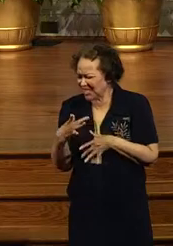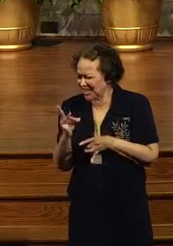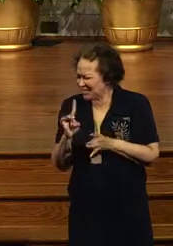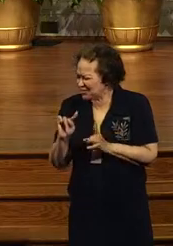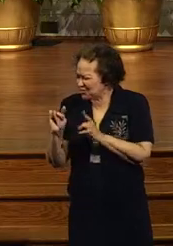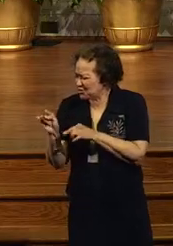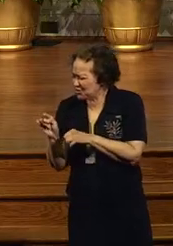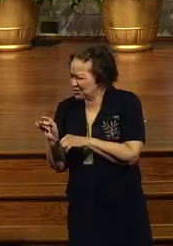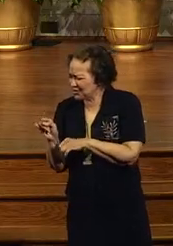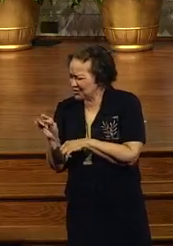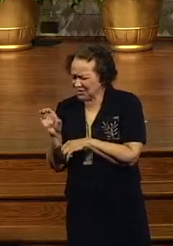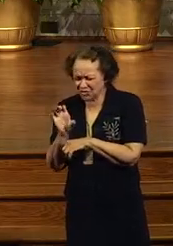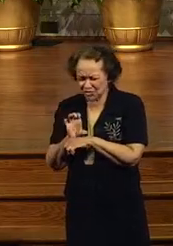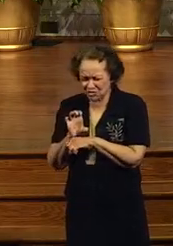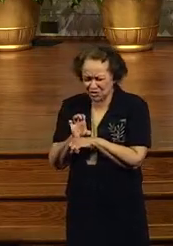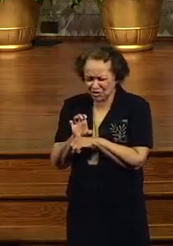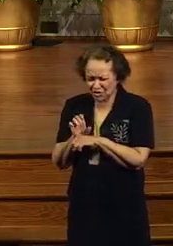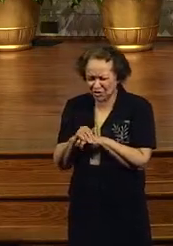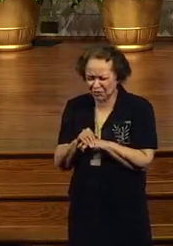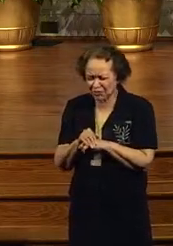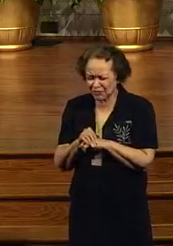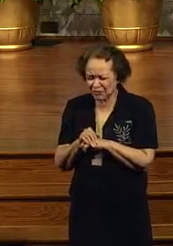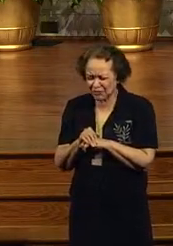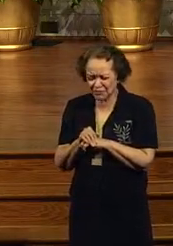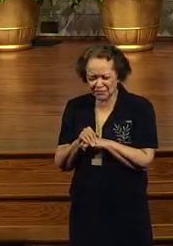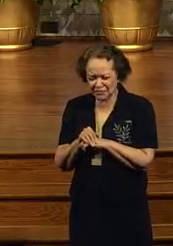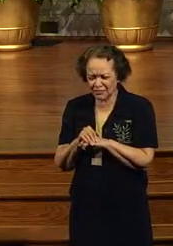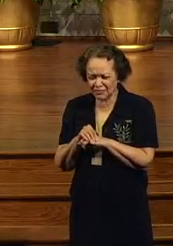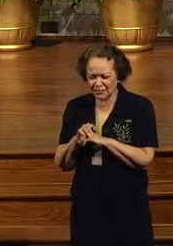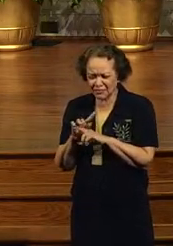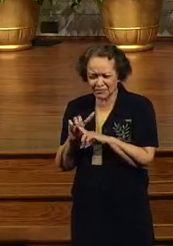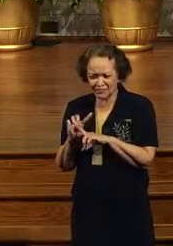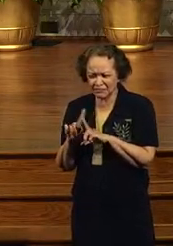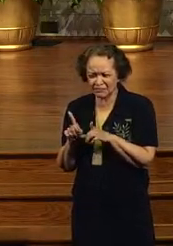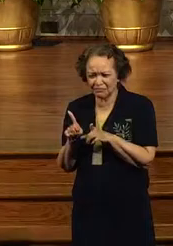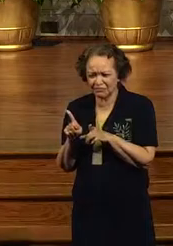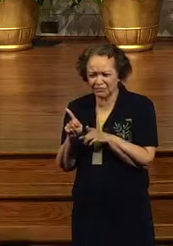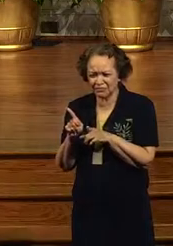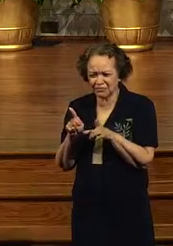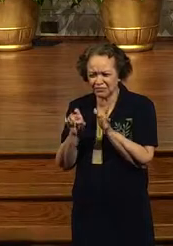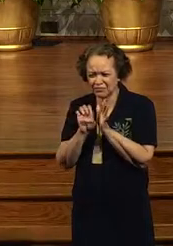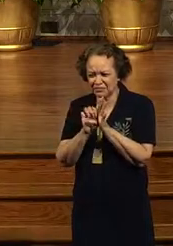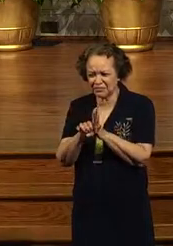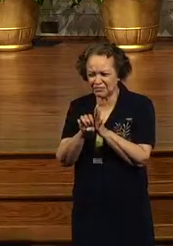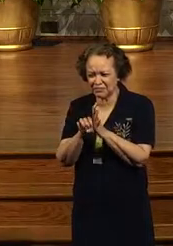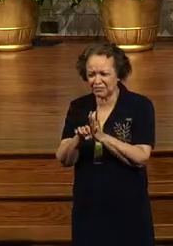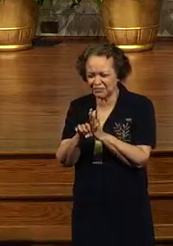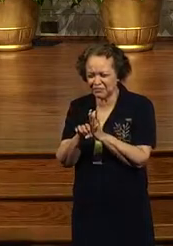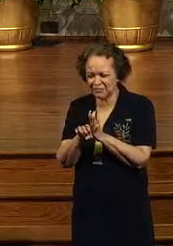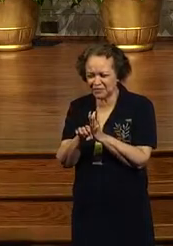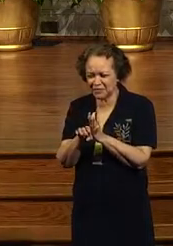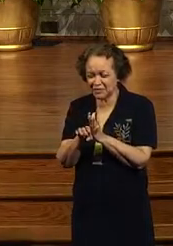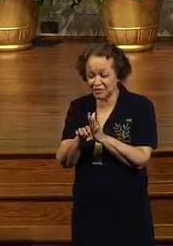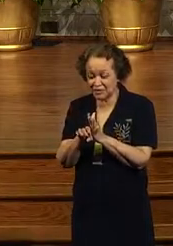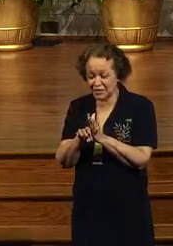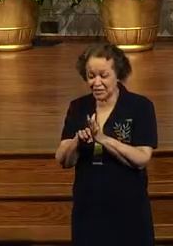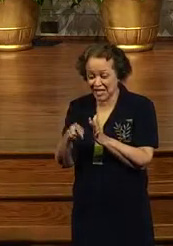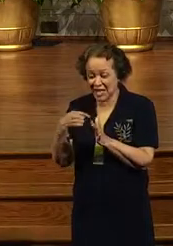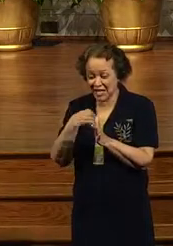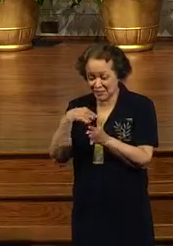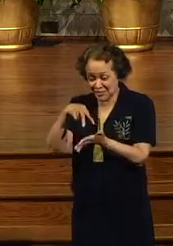her. Her example, because of her, I'm standing before you